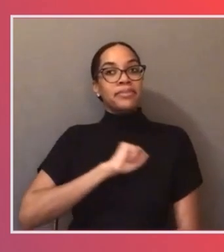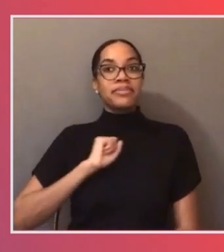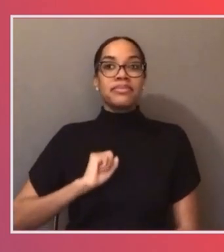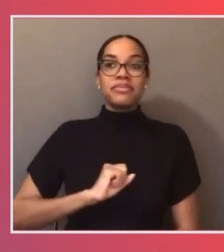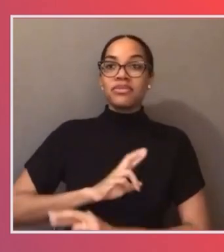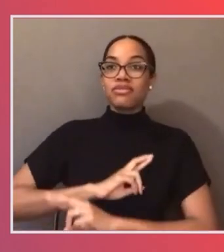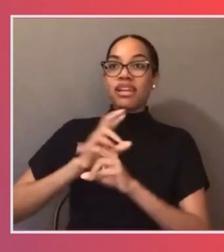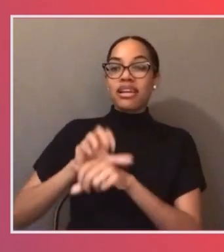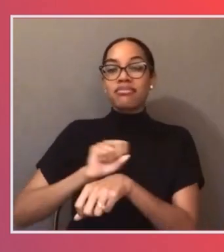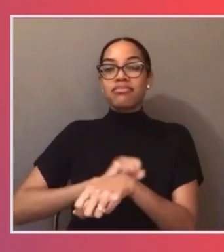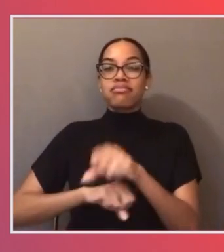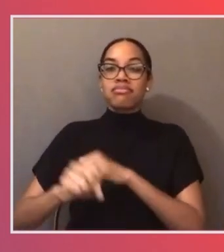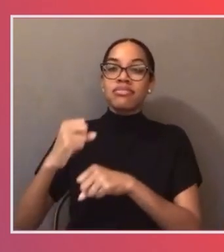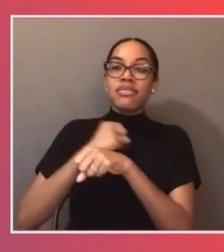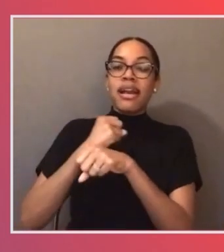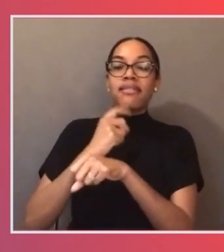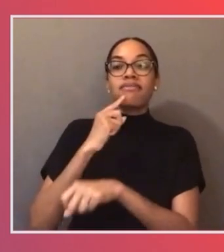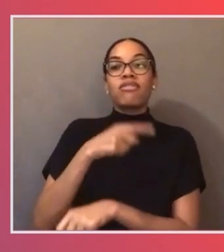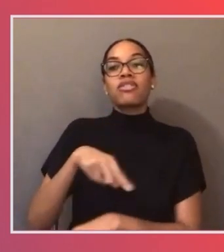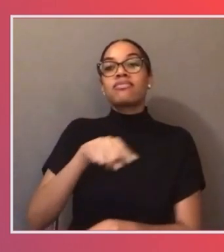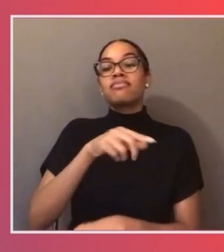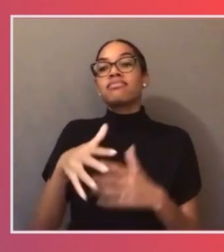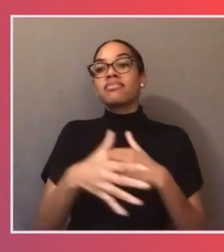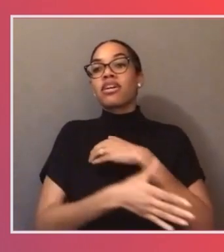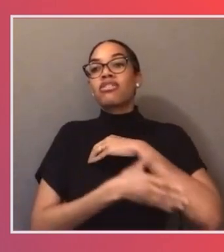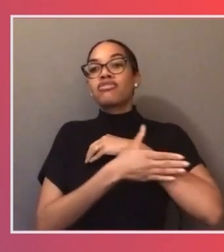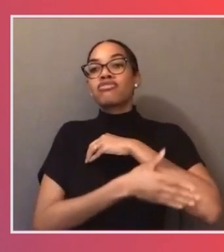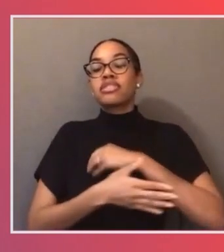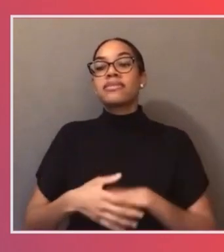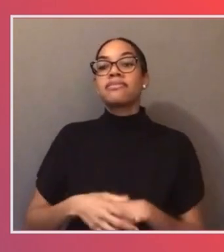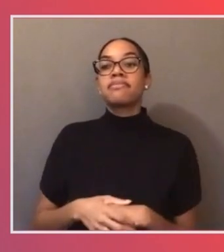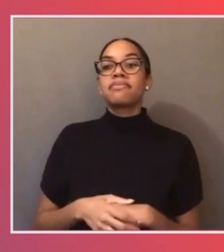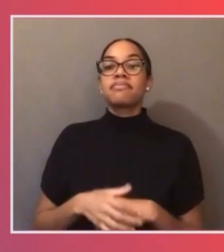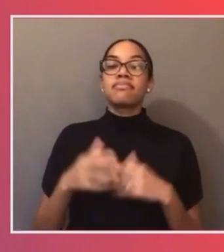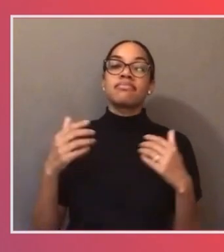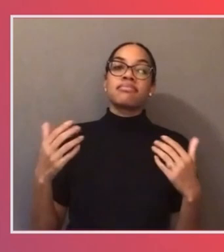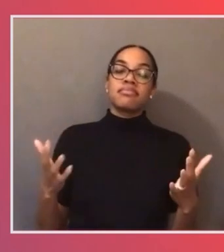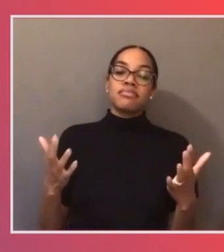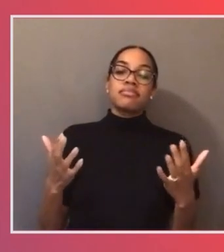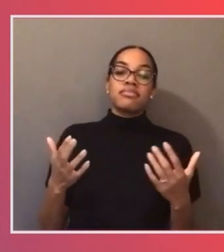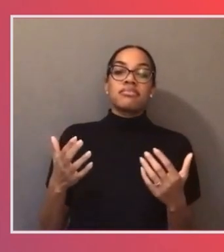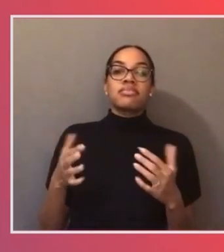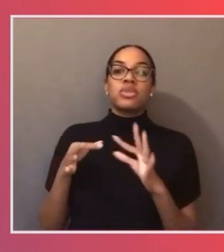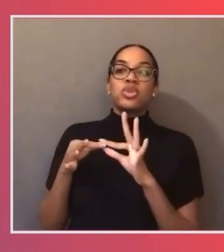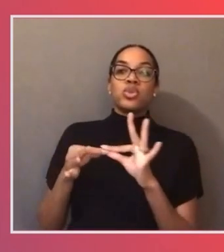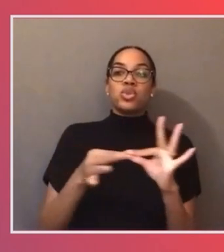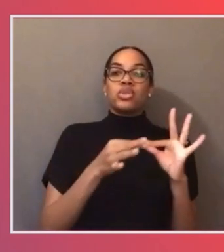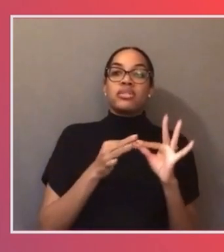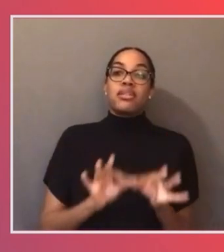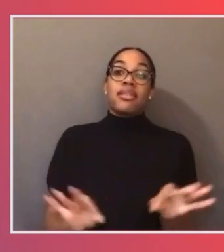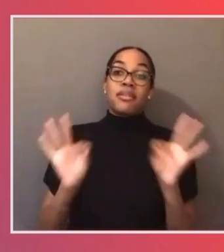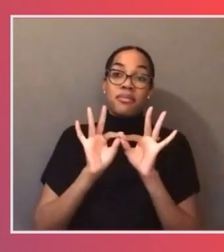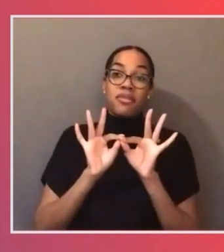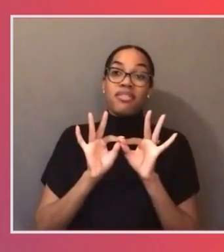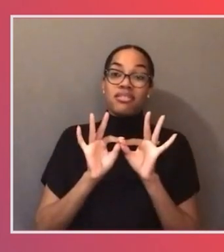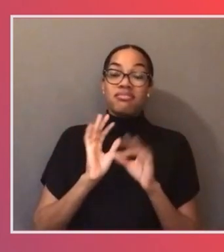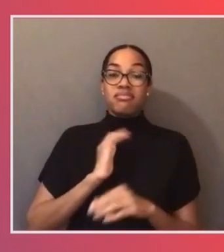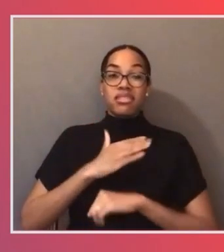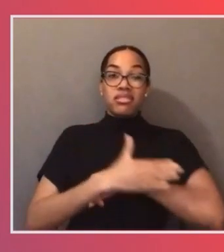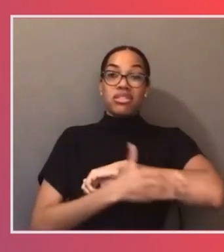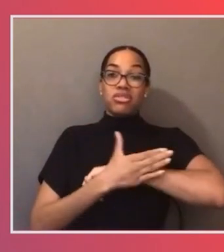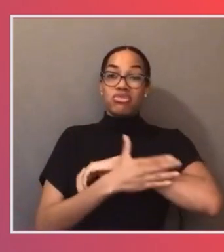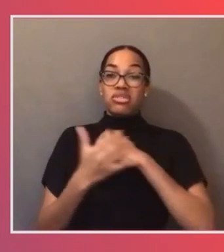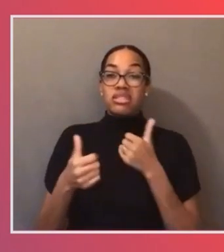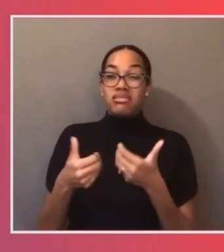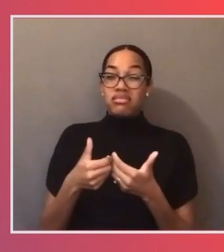have to heal our country. And you guys were talking about this before I popped on, but the kind of hate and the sowing of hate